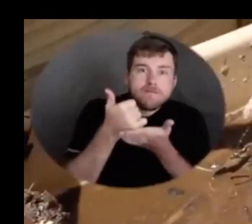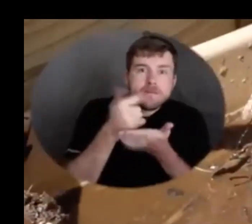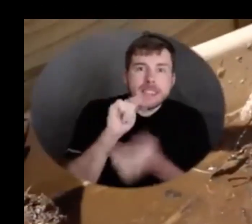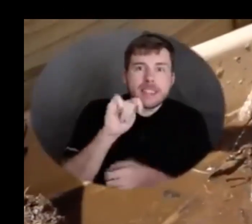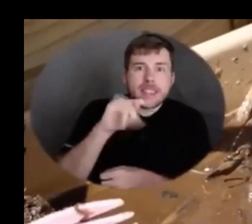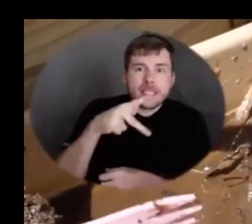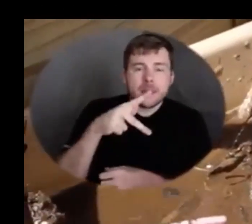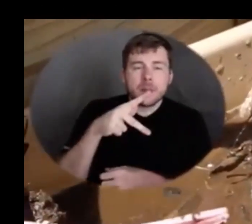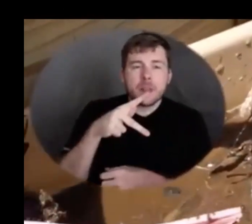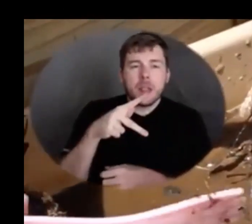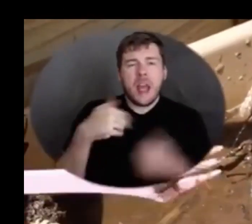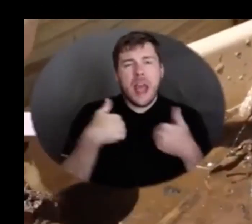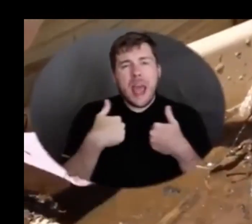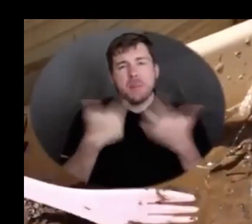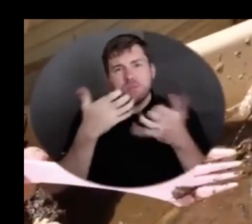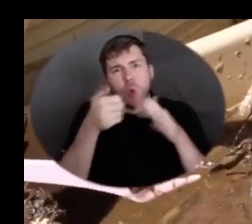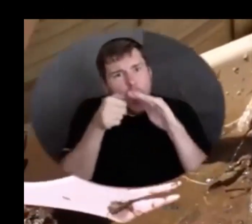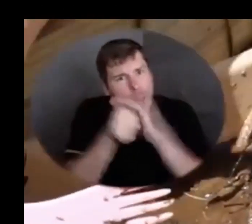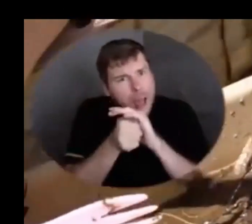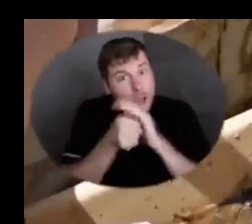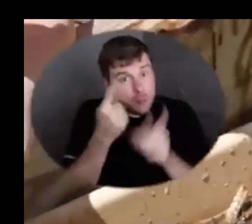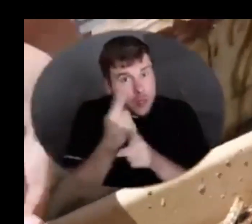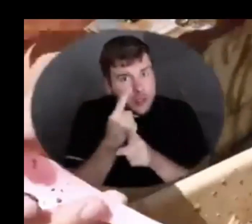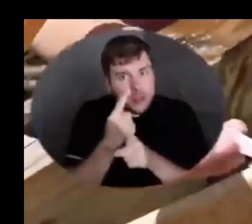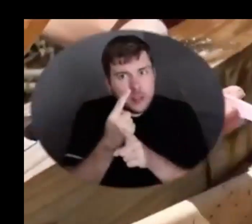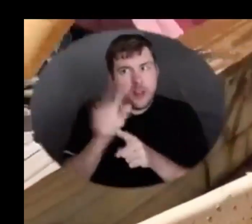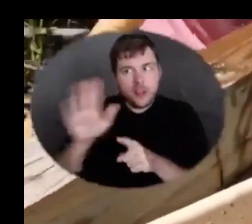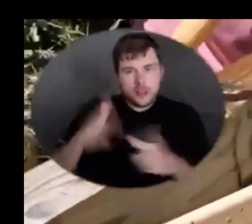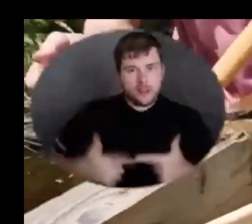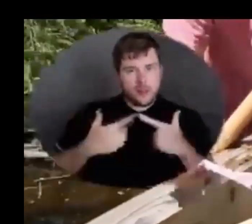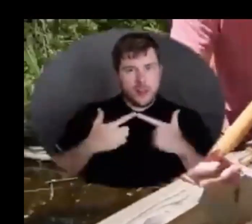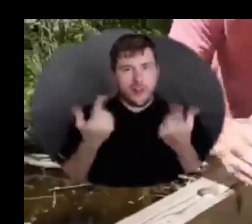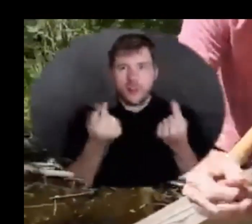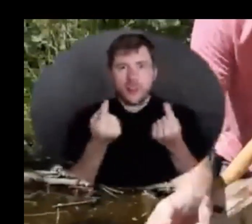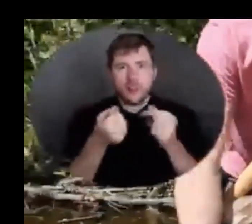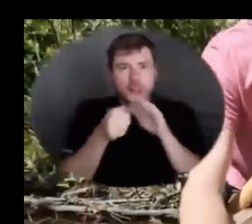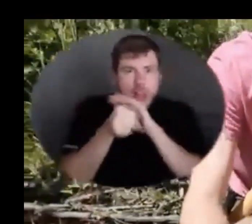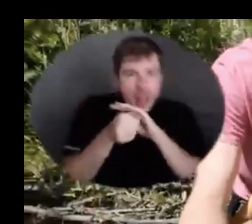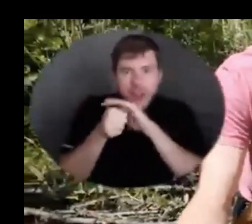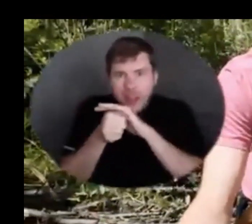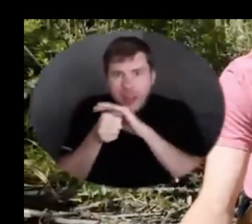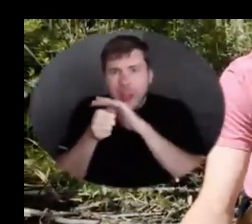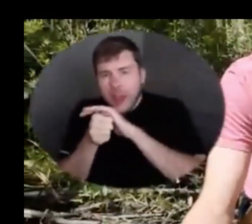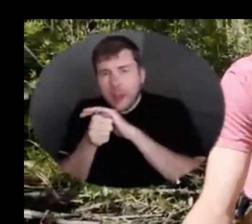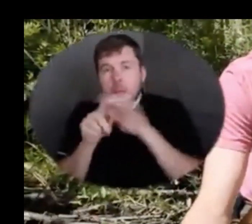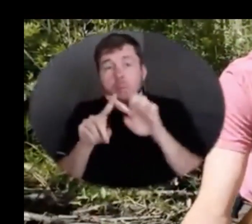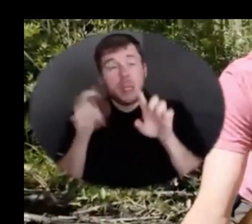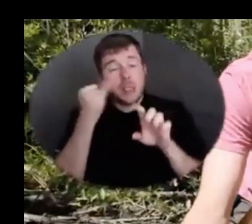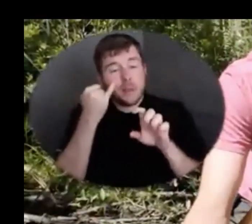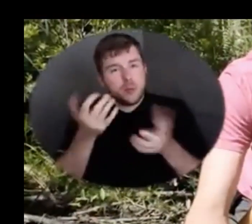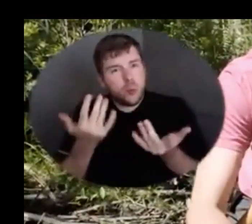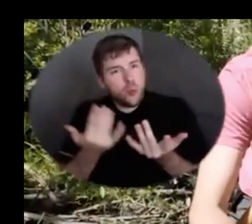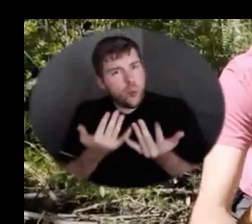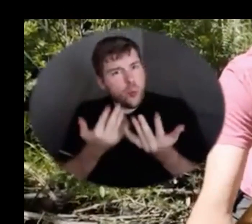here for a while, these things are basically meant to hide. They're designed, they're adapted to hide in what I've put in this bucket. So some things will